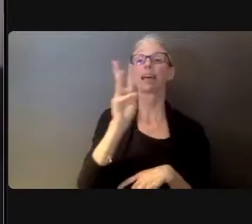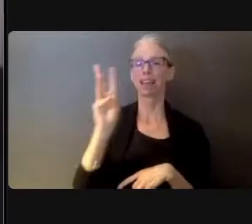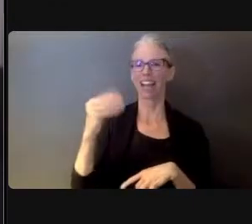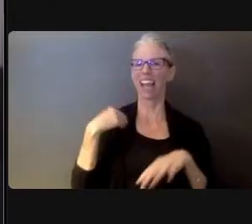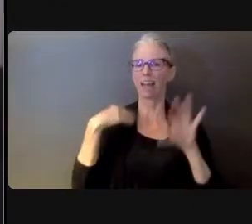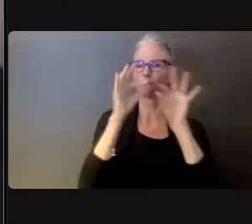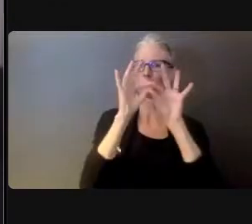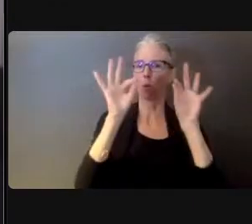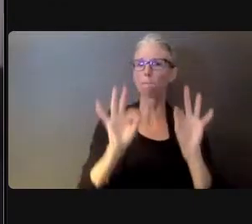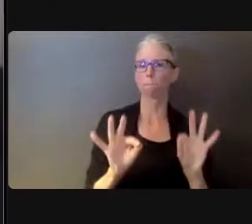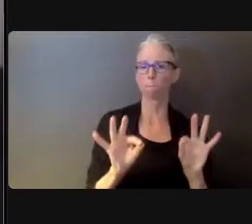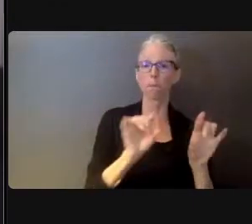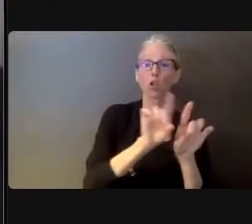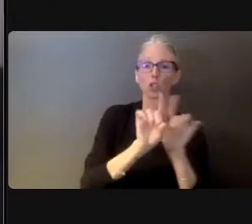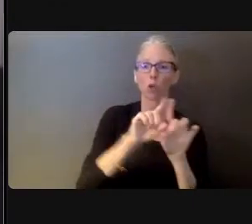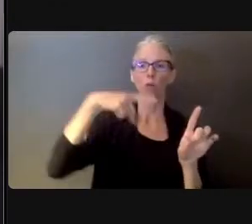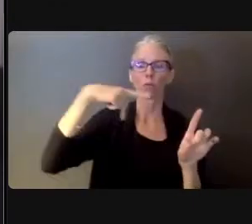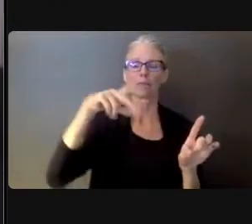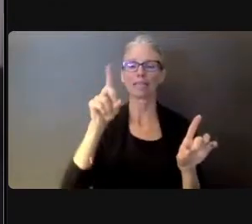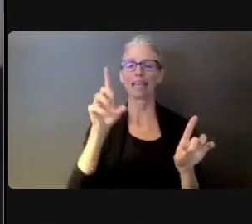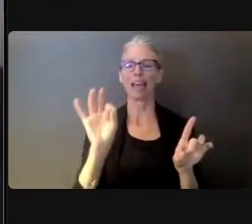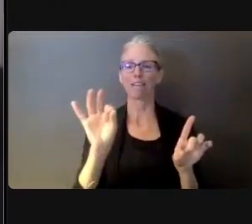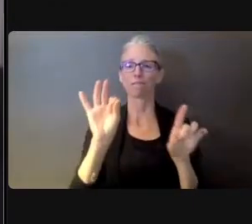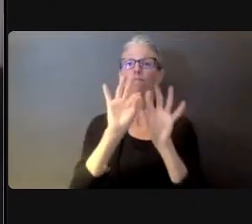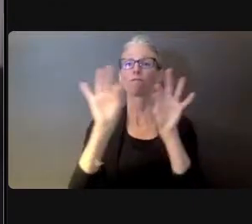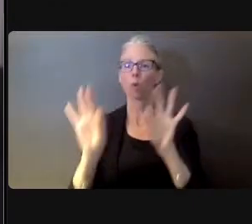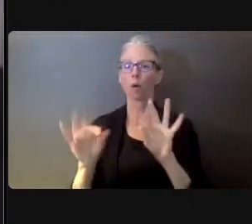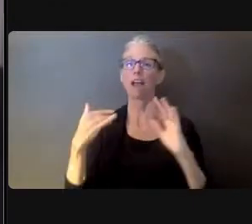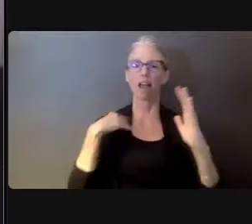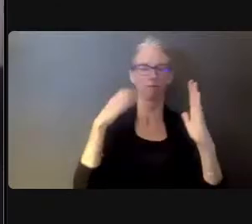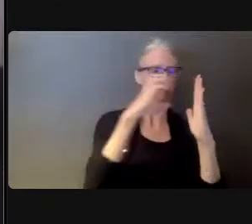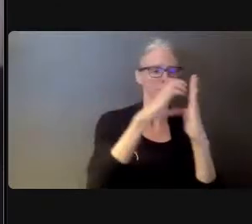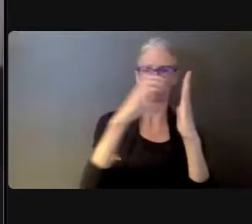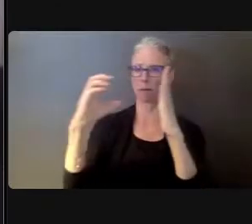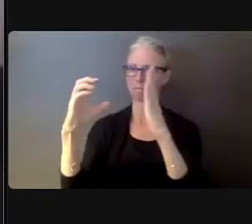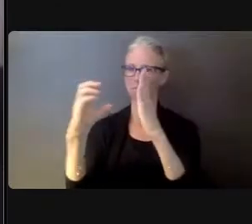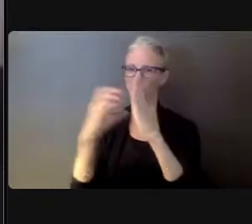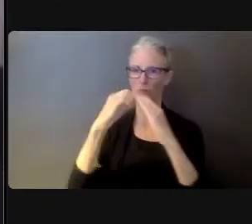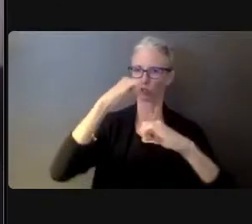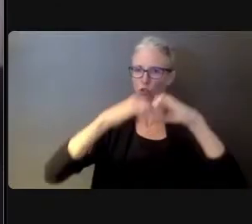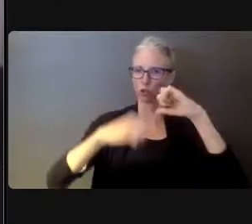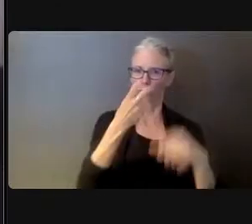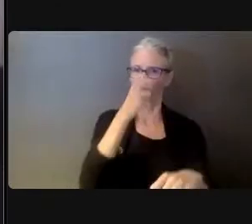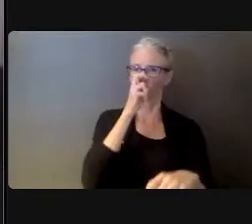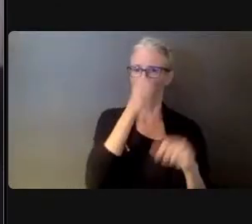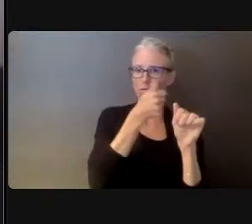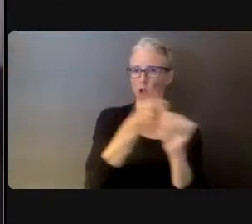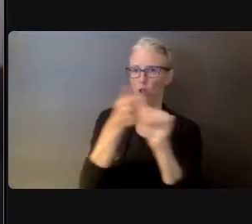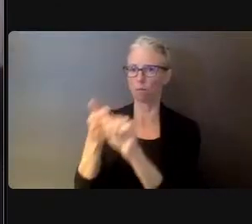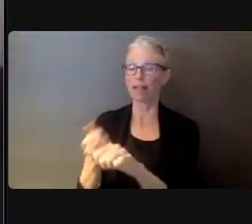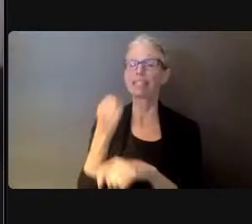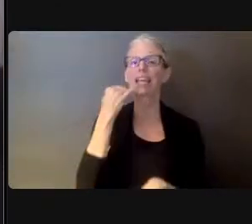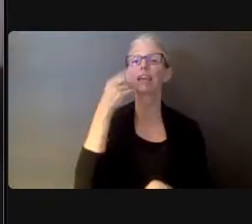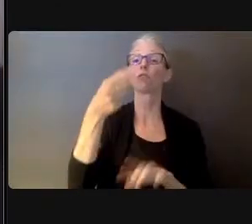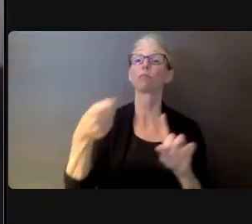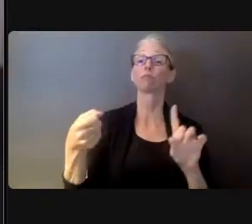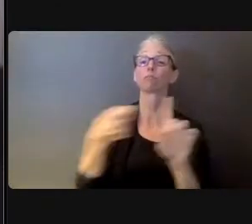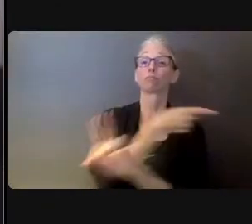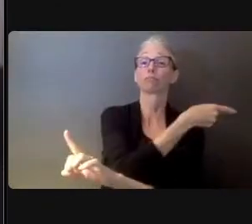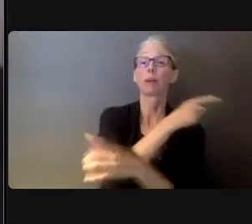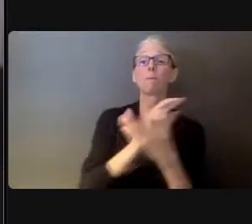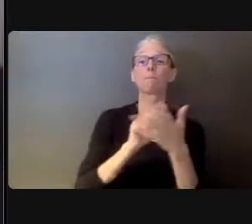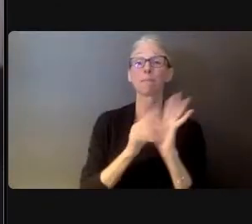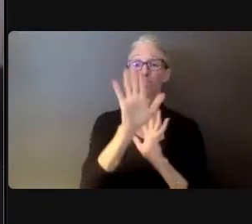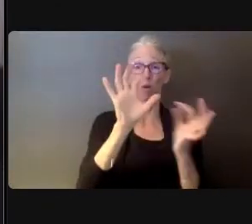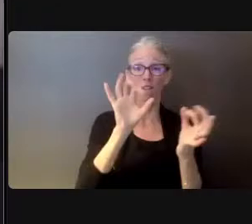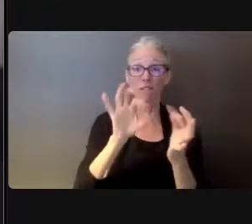form that has very structured sections in it. If you deviate from that structure, they might not accept the comments. We'll talk